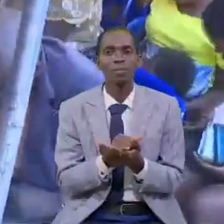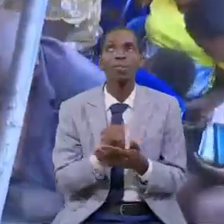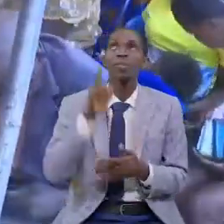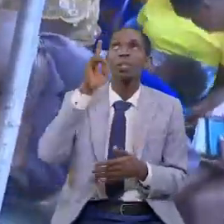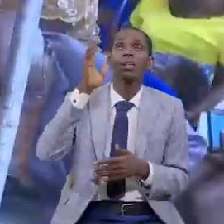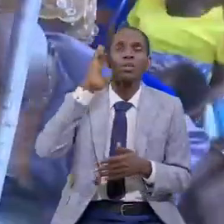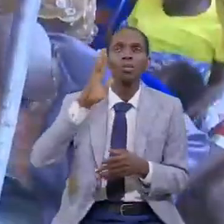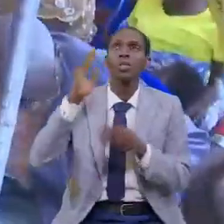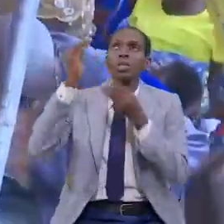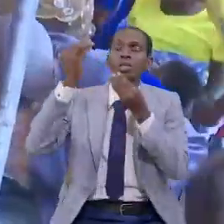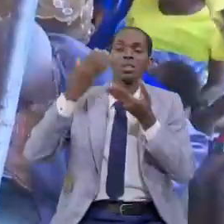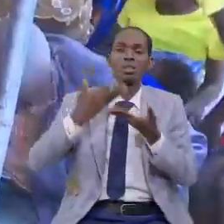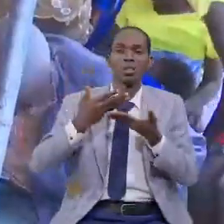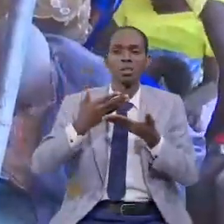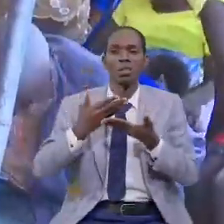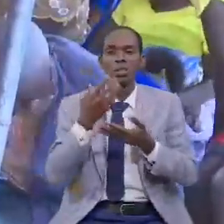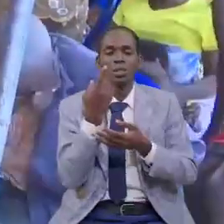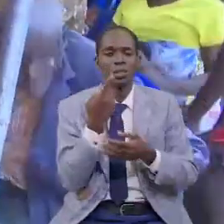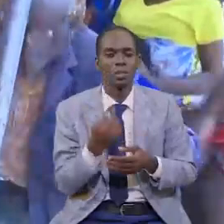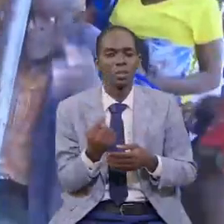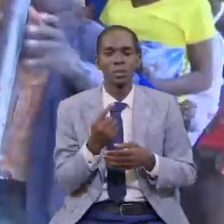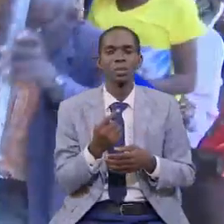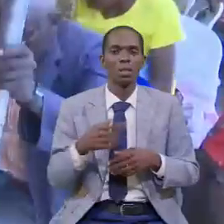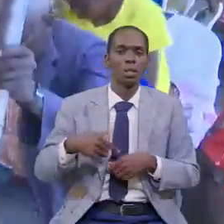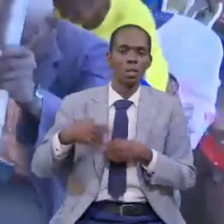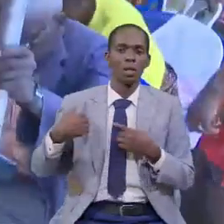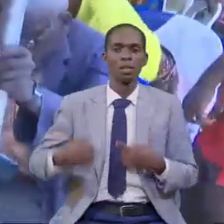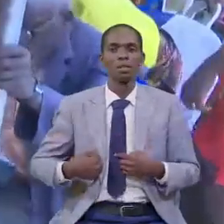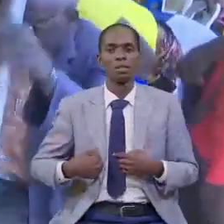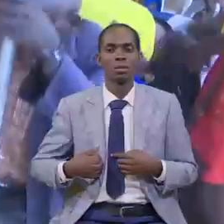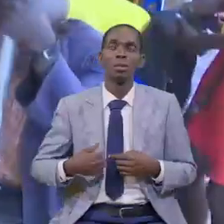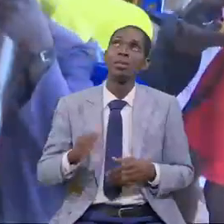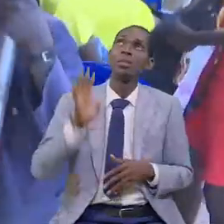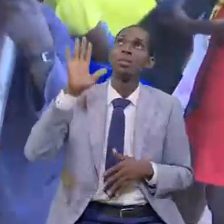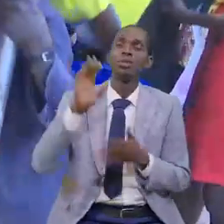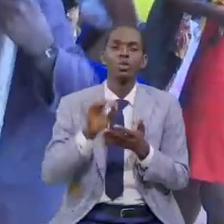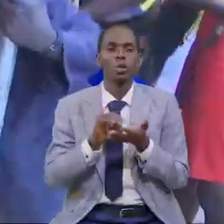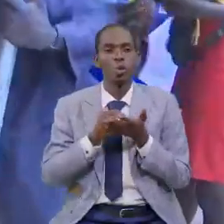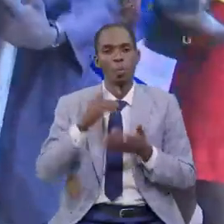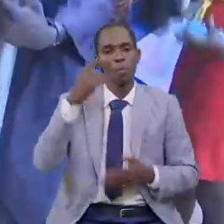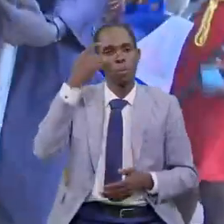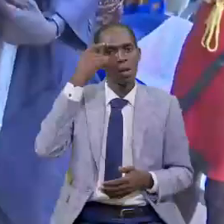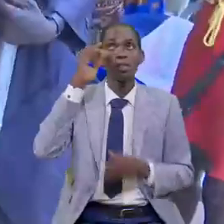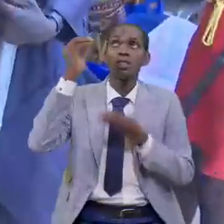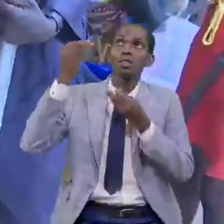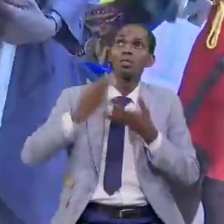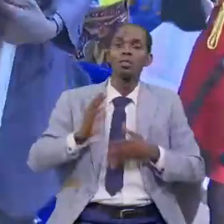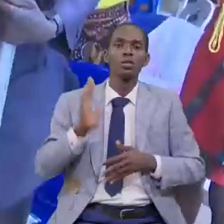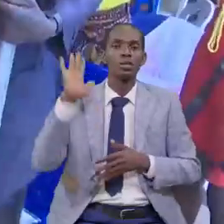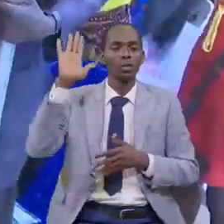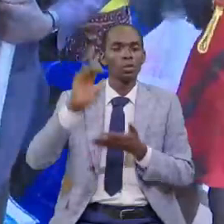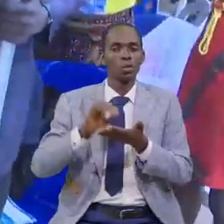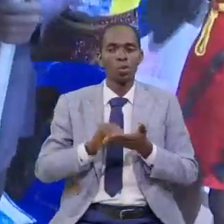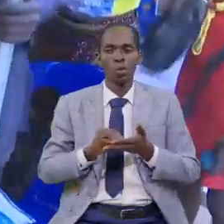a very heart, His very mind, His very life, His